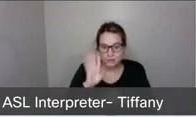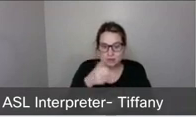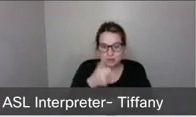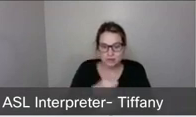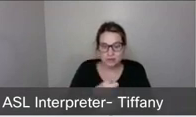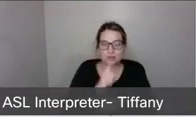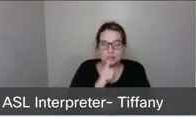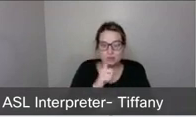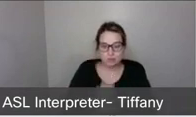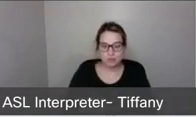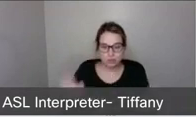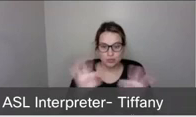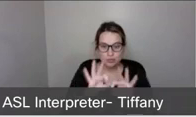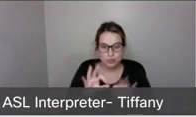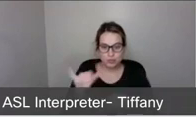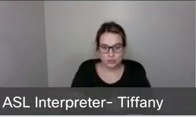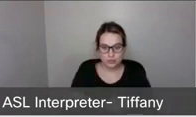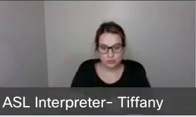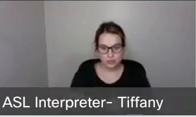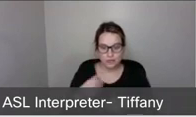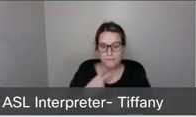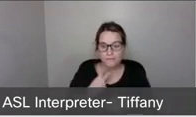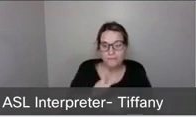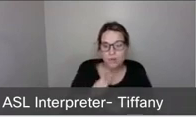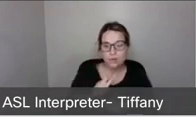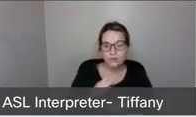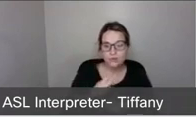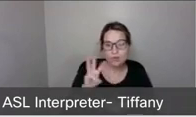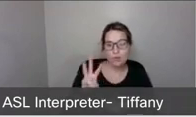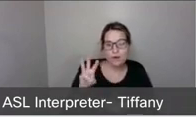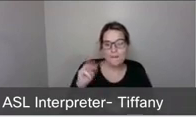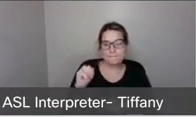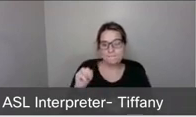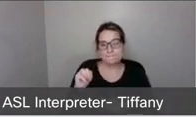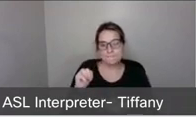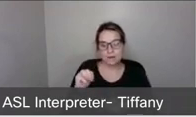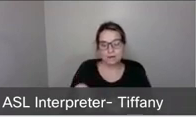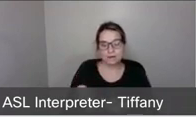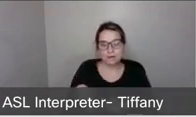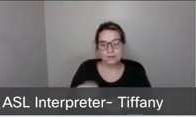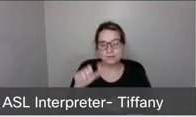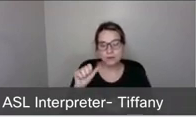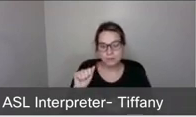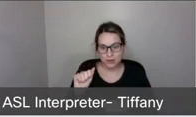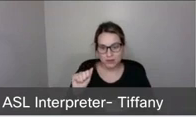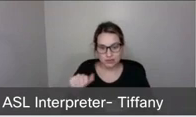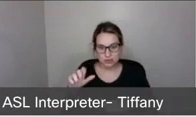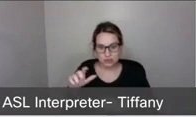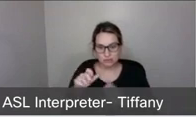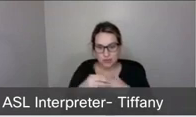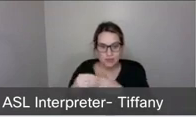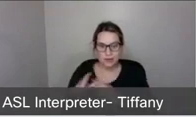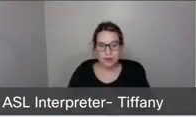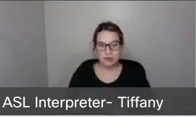imperative that the voice of the White Mountain Apache leadership is factored in, as in defining those communities